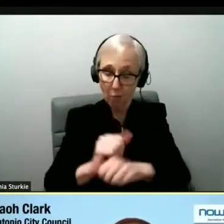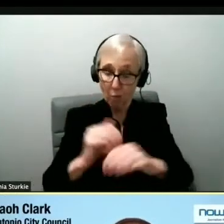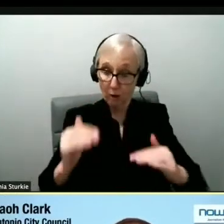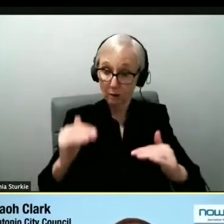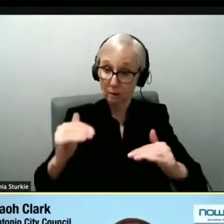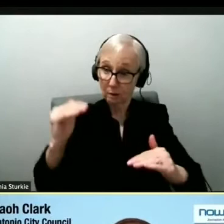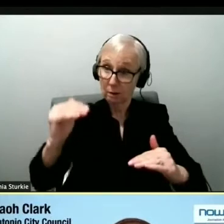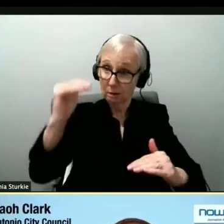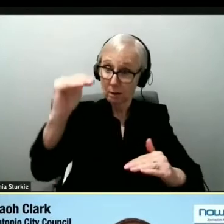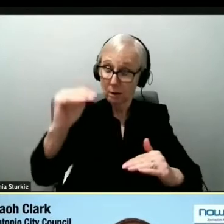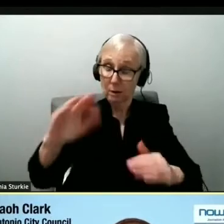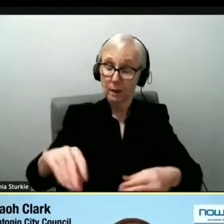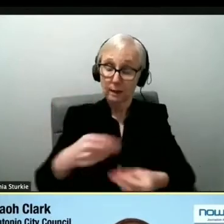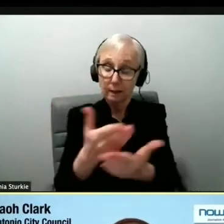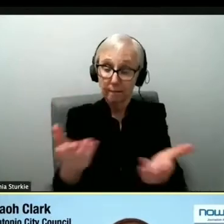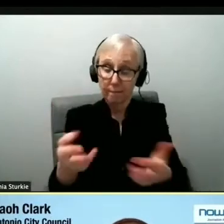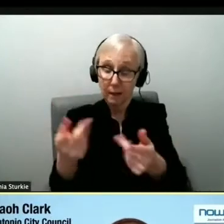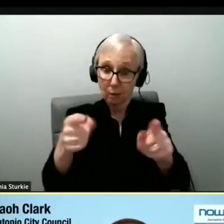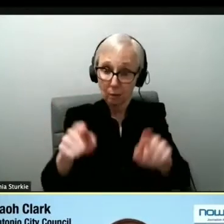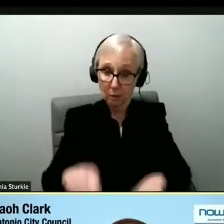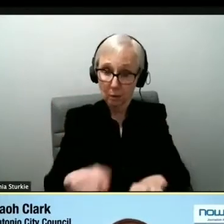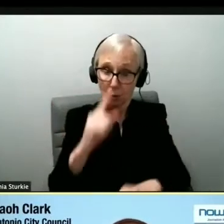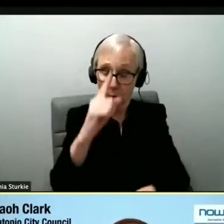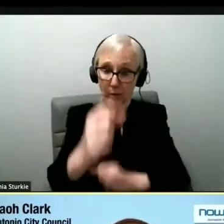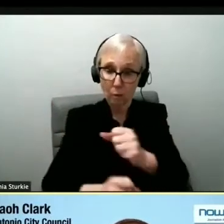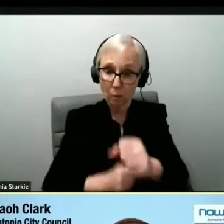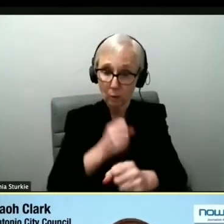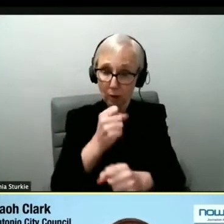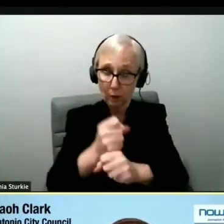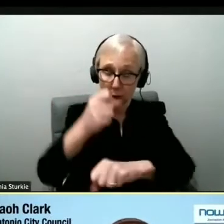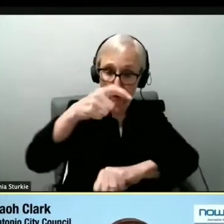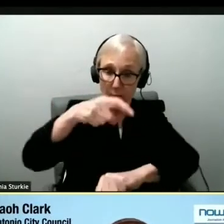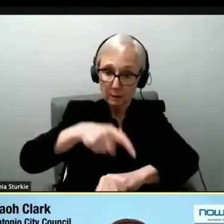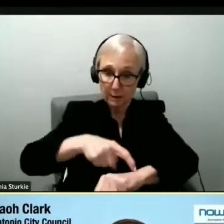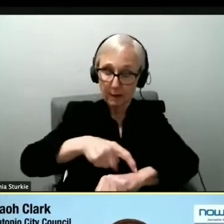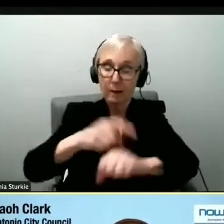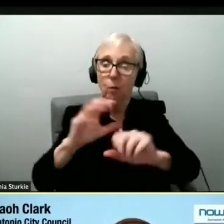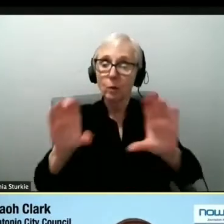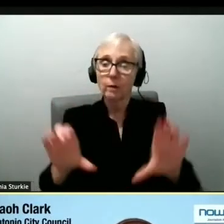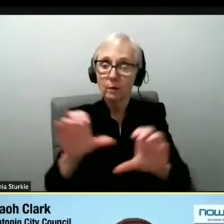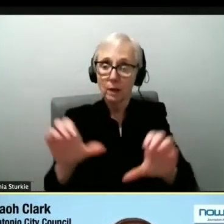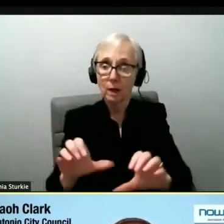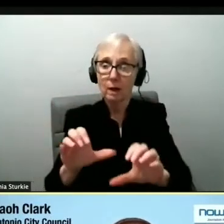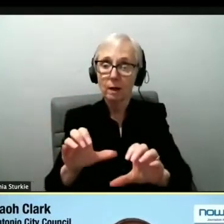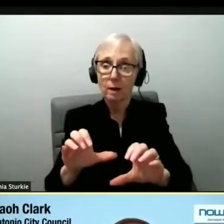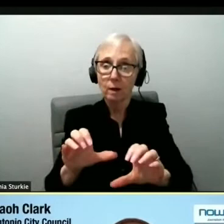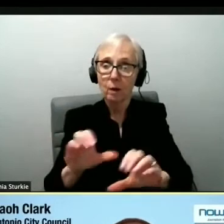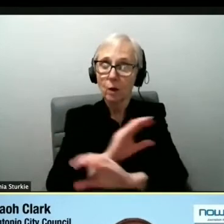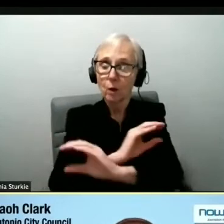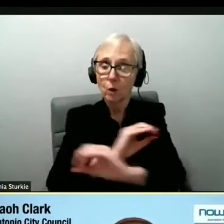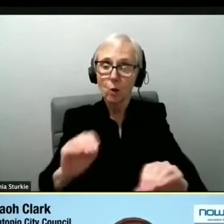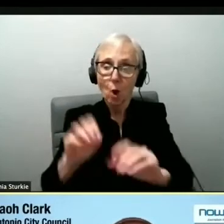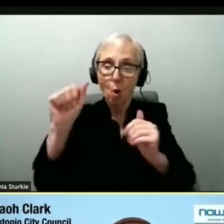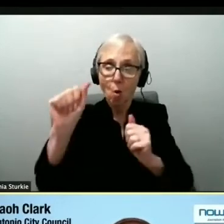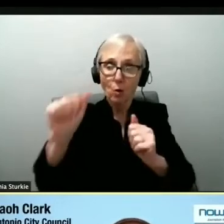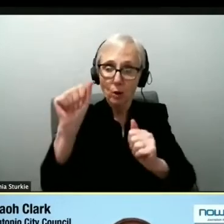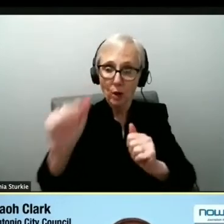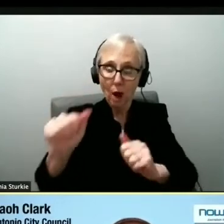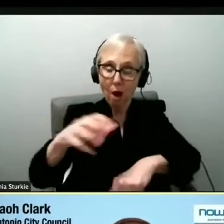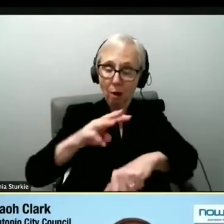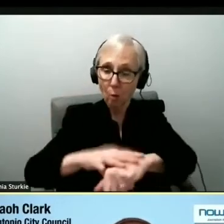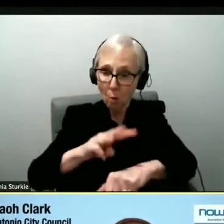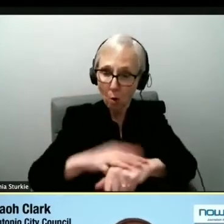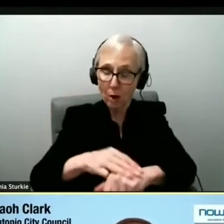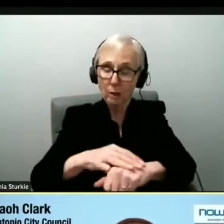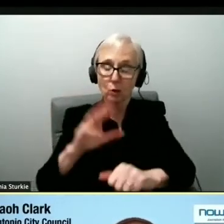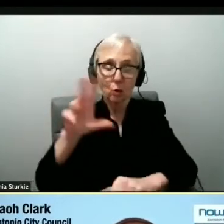deliver results. Within a year's time, we have done a lot. We put an end to no-knock warrants, chokeholds. We've